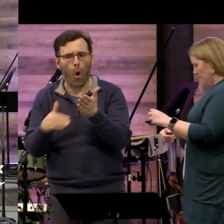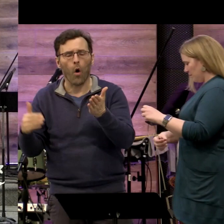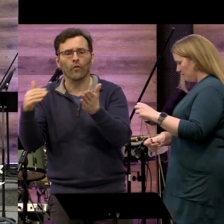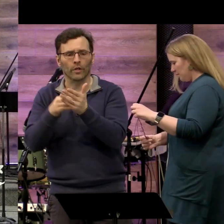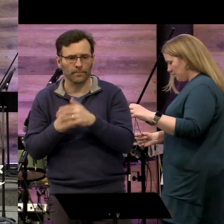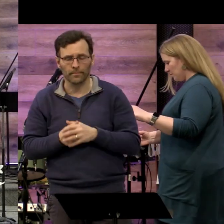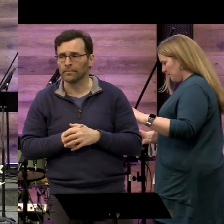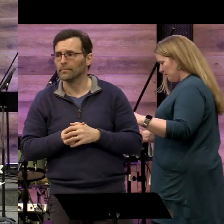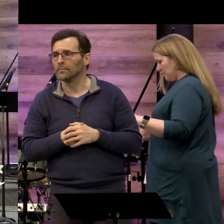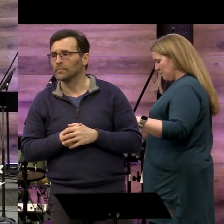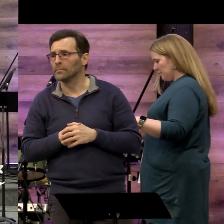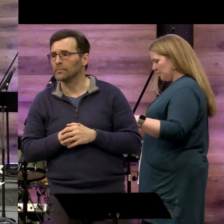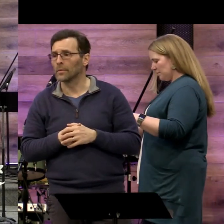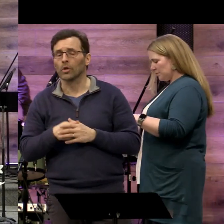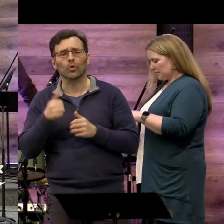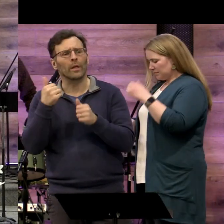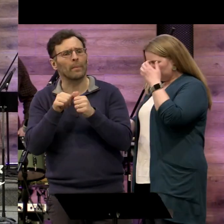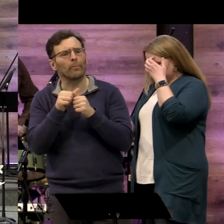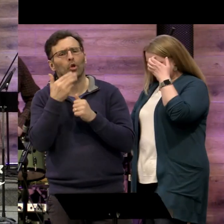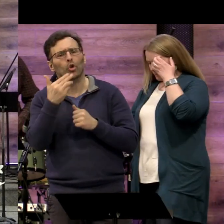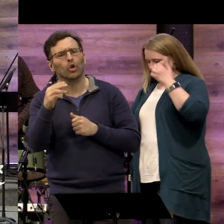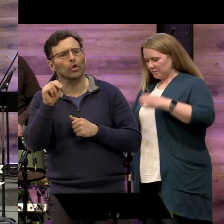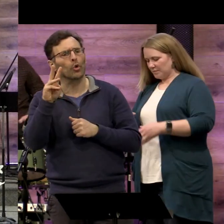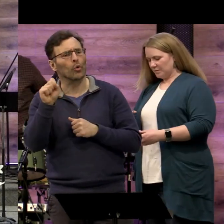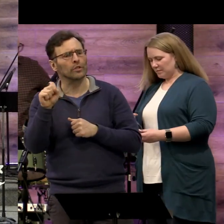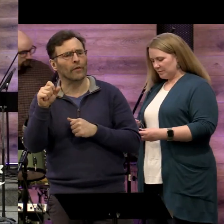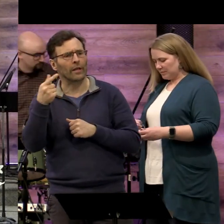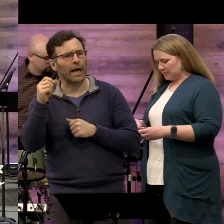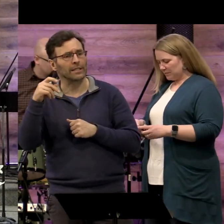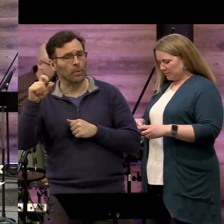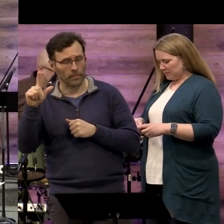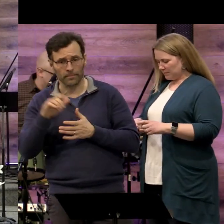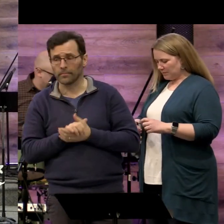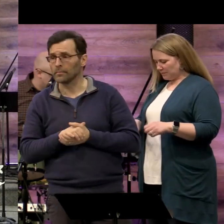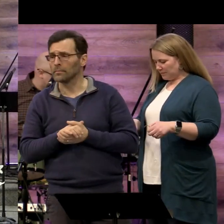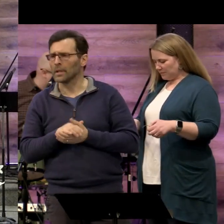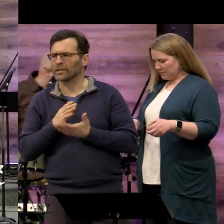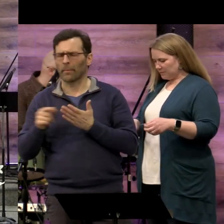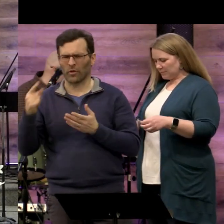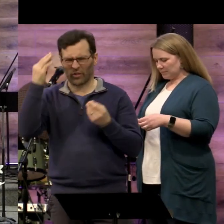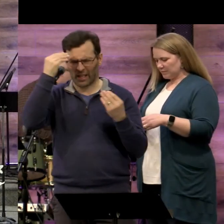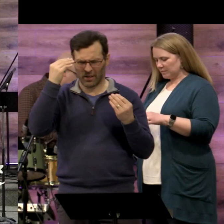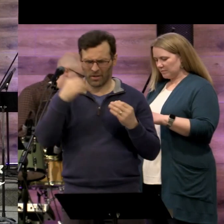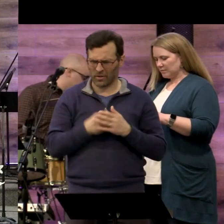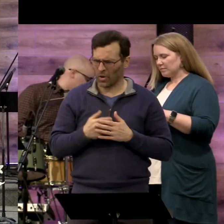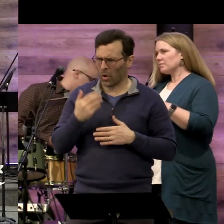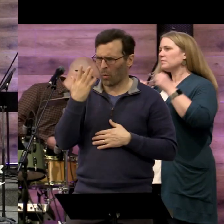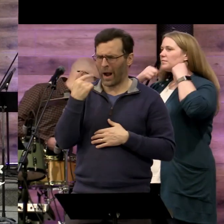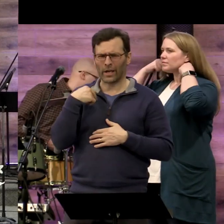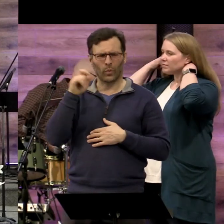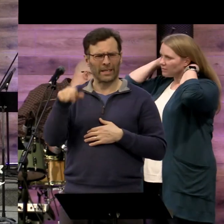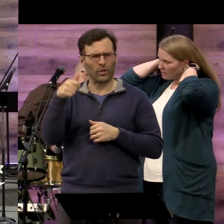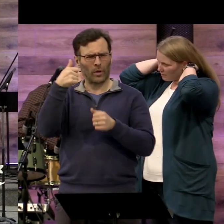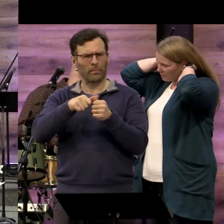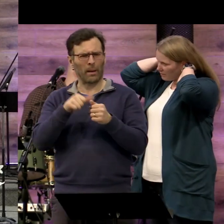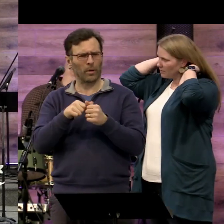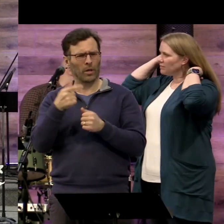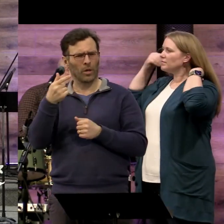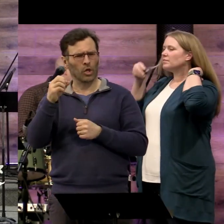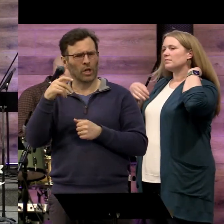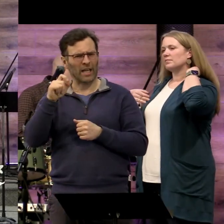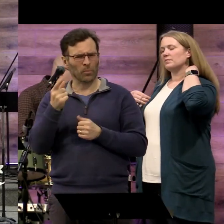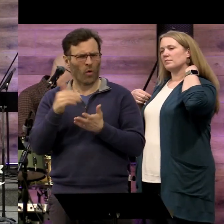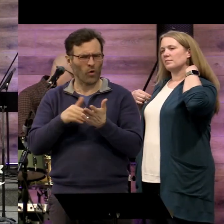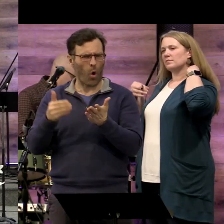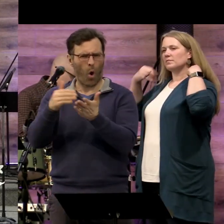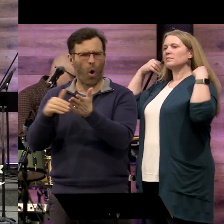again to remember the good news of the gospel. Some of you guys are thinking, why do we need to remember the gospel over and over